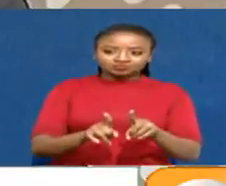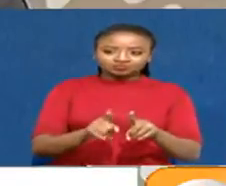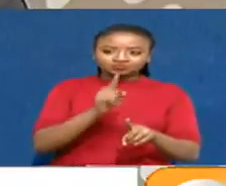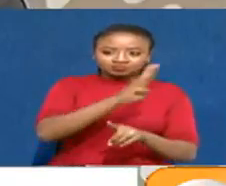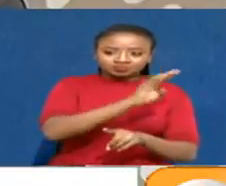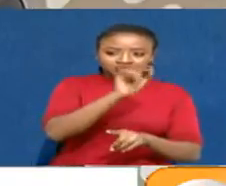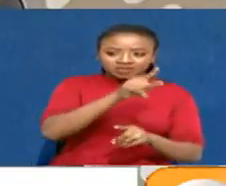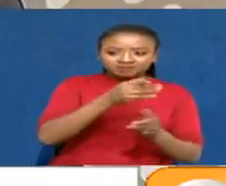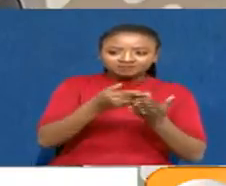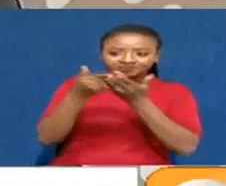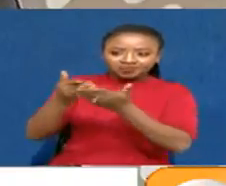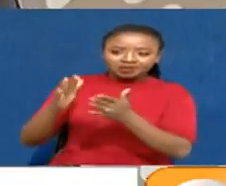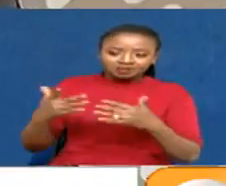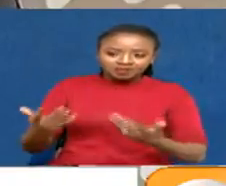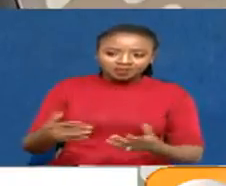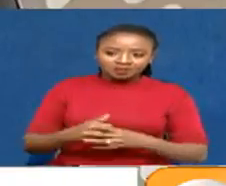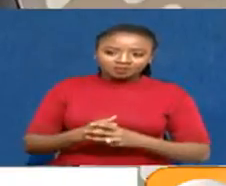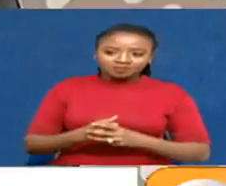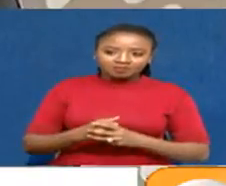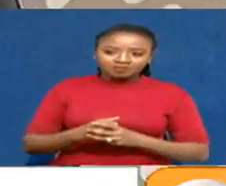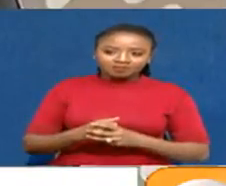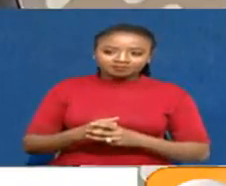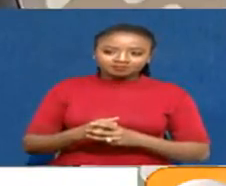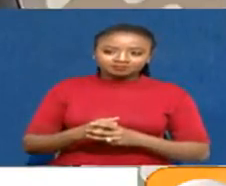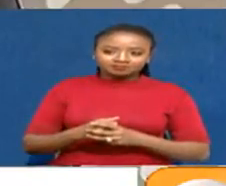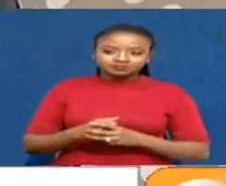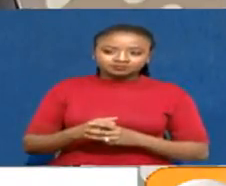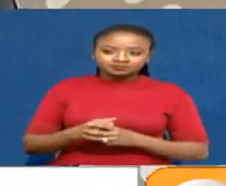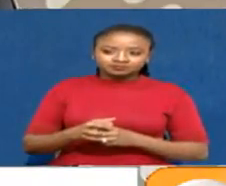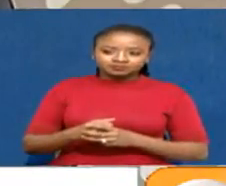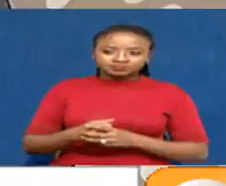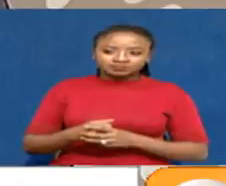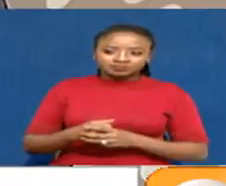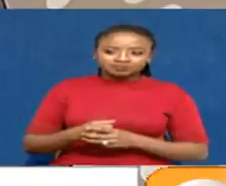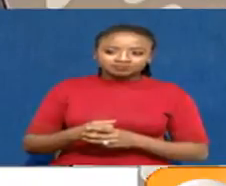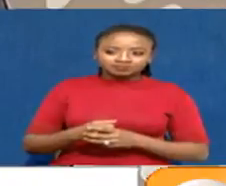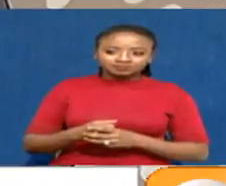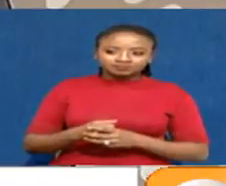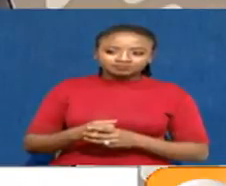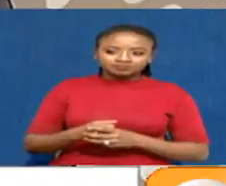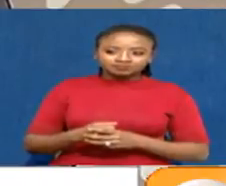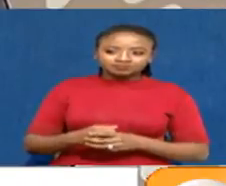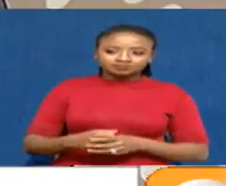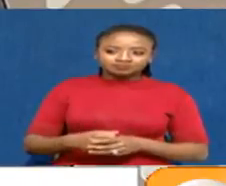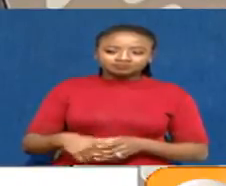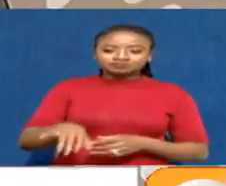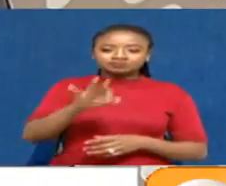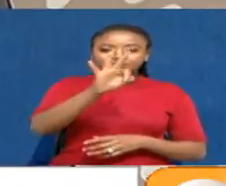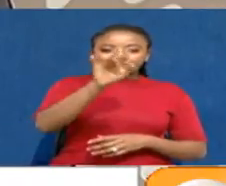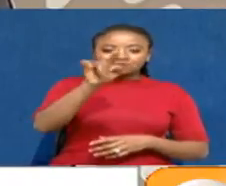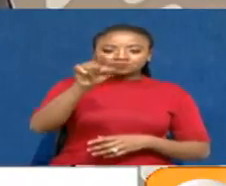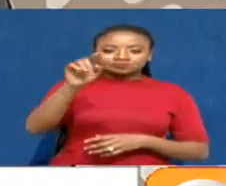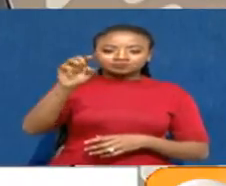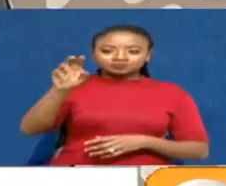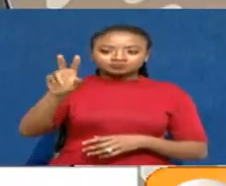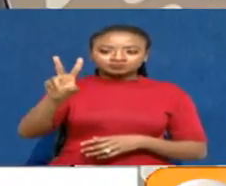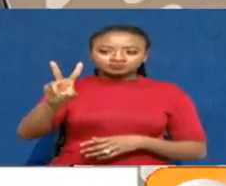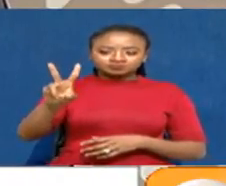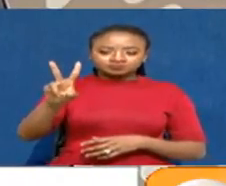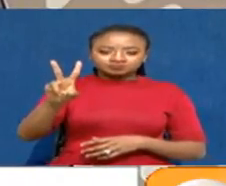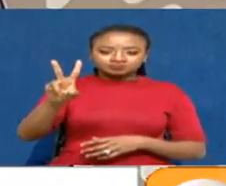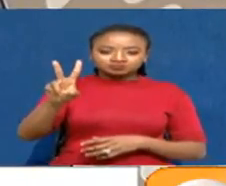came in a week where 3.2 million were listed in Credit Reference Bureau,